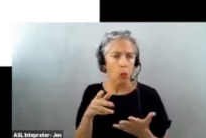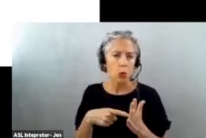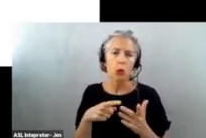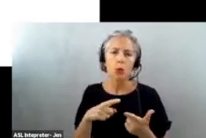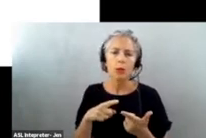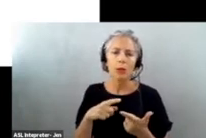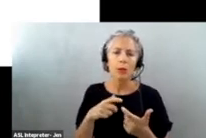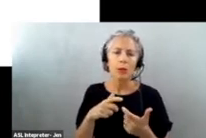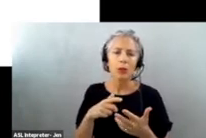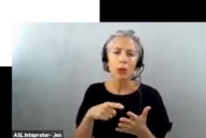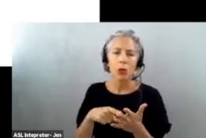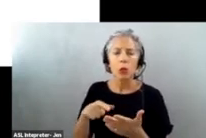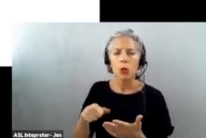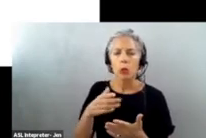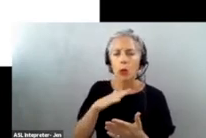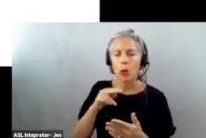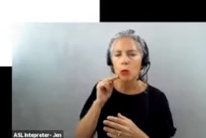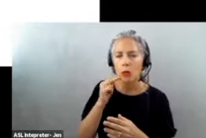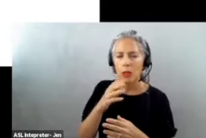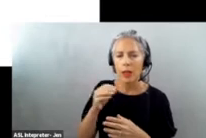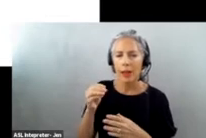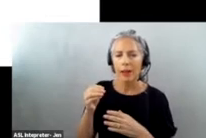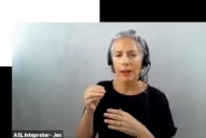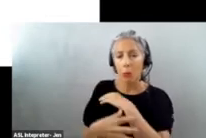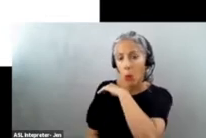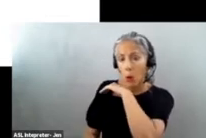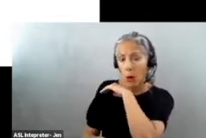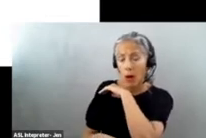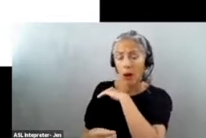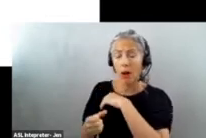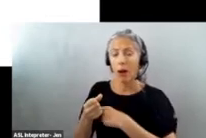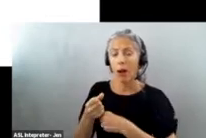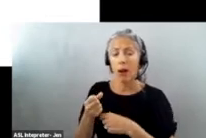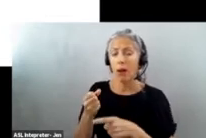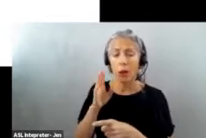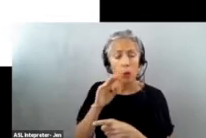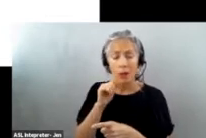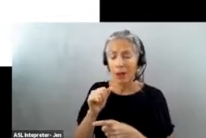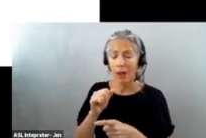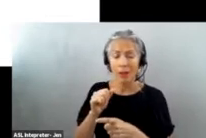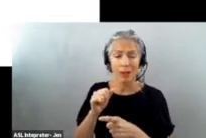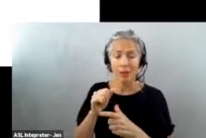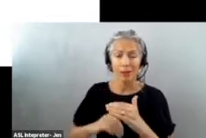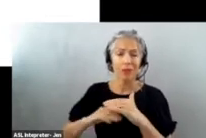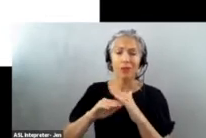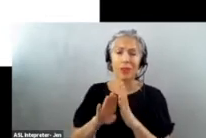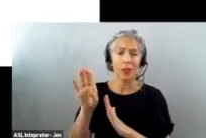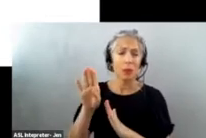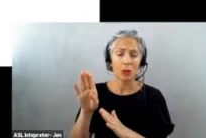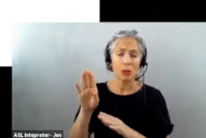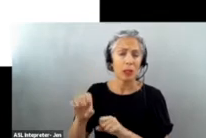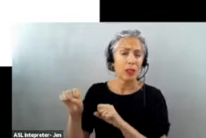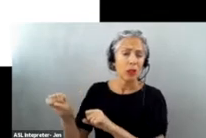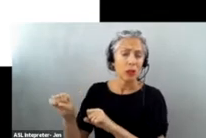poor nutritional and then that they are poor, they will not reach their developmental